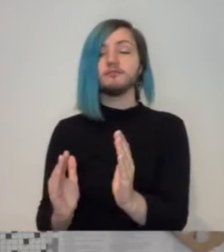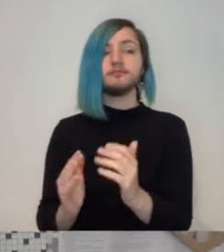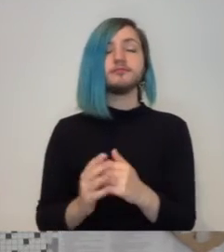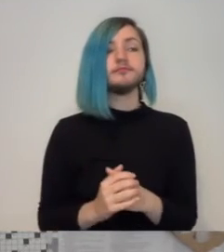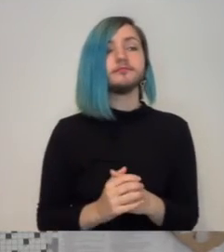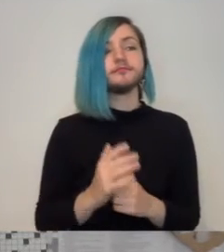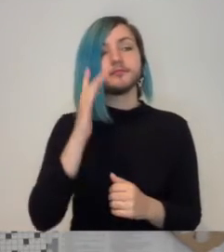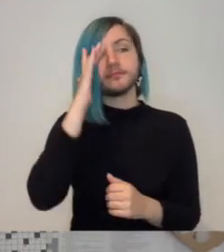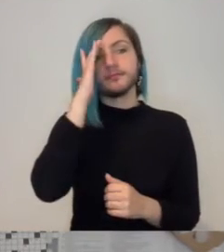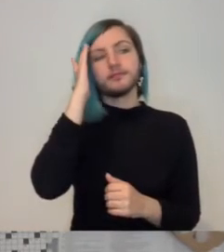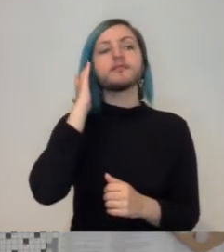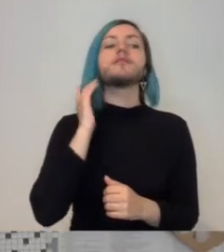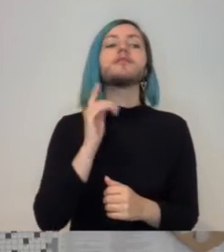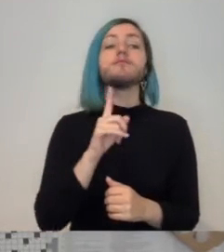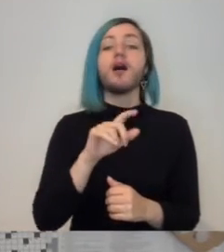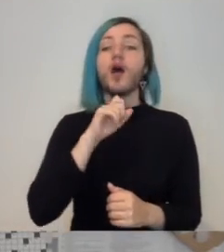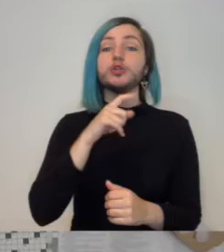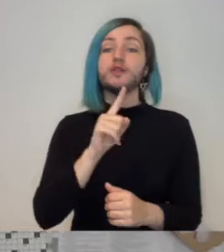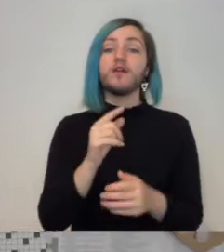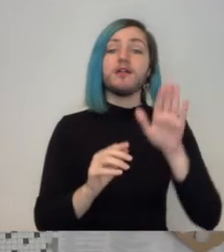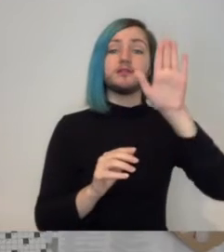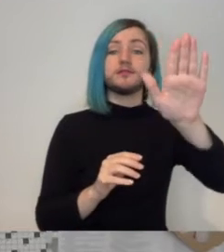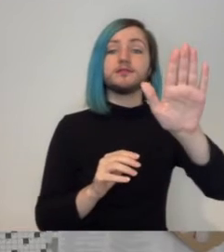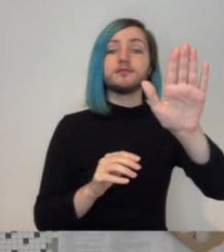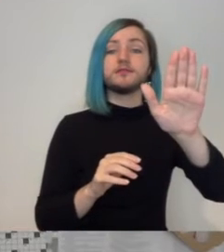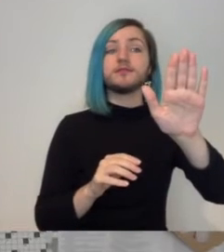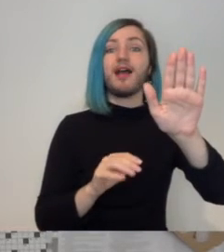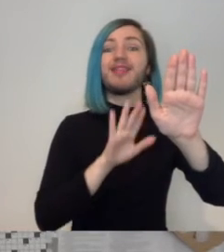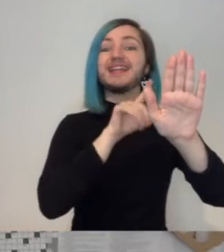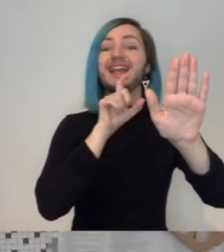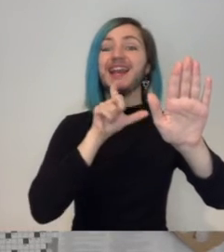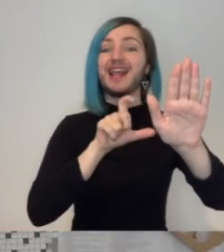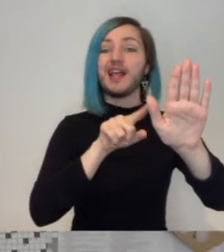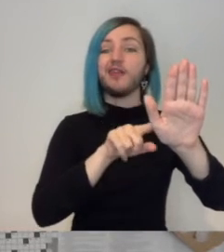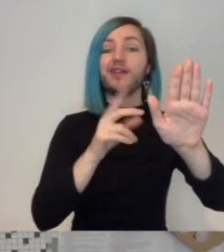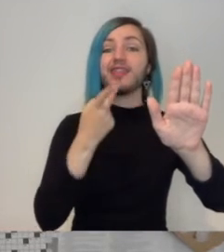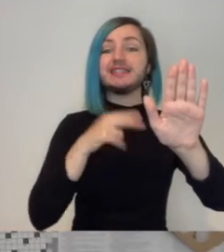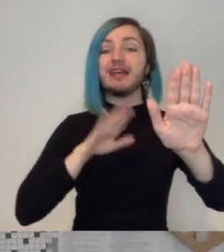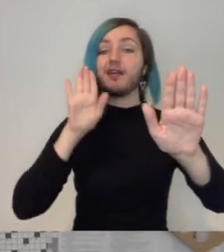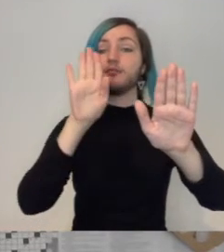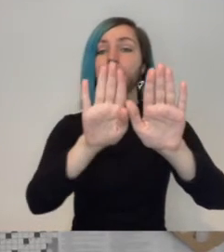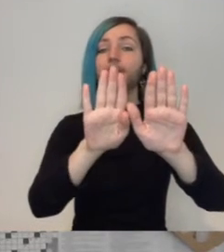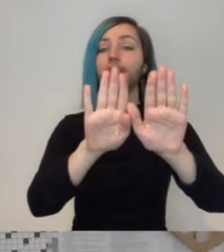But whilst I'm doing it, I'm gonna put the first towel down, I'm gonna keep it down, and then do my next one.